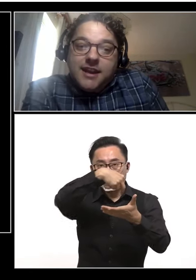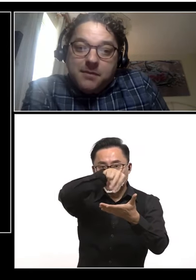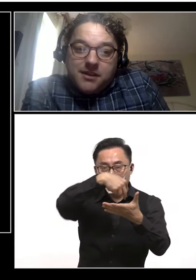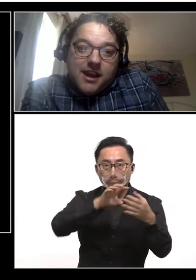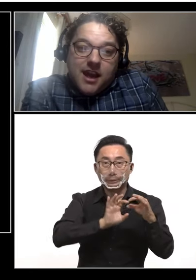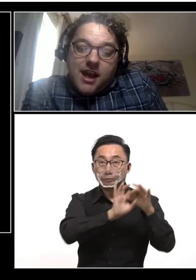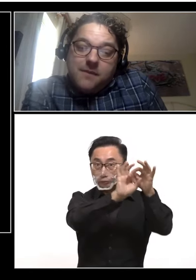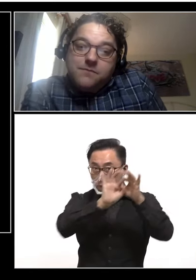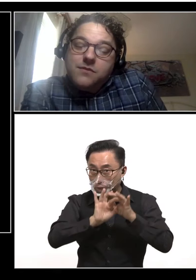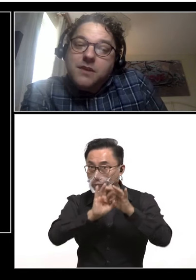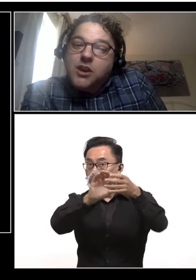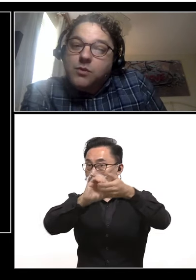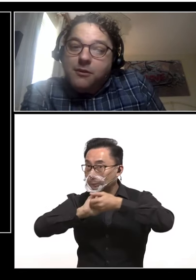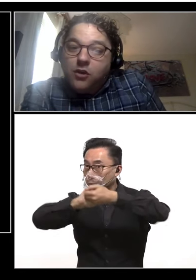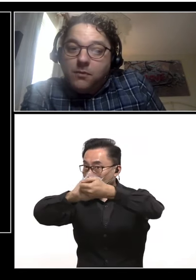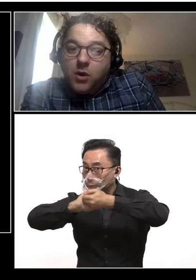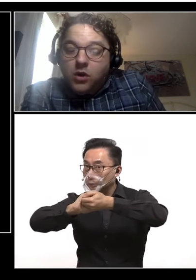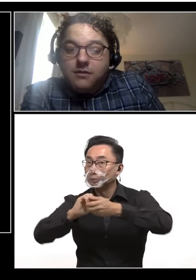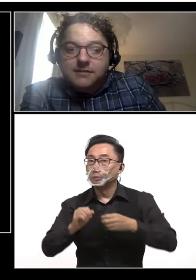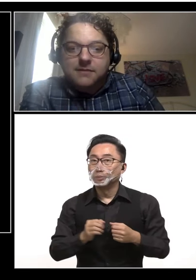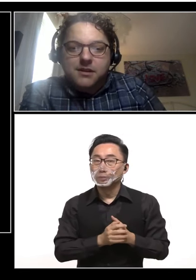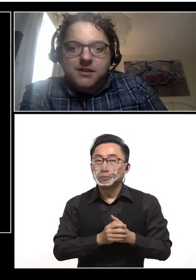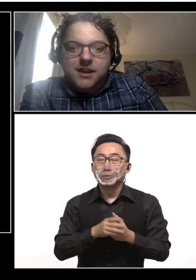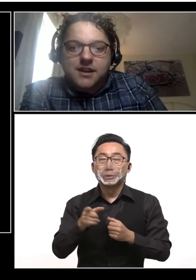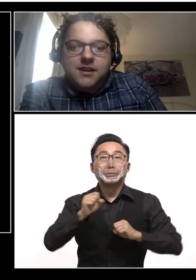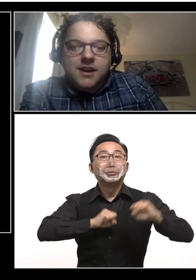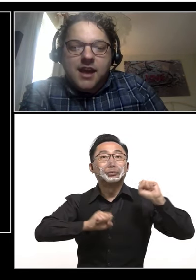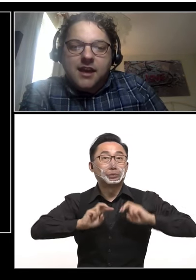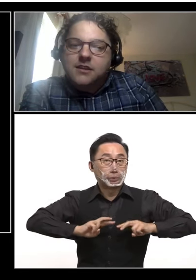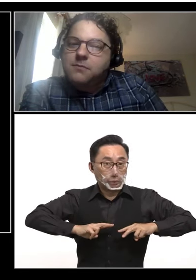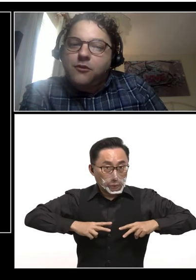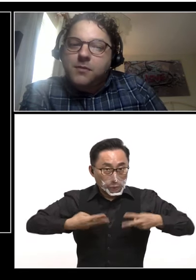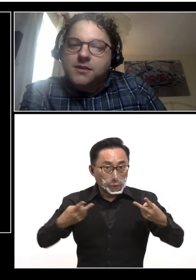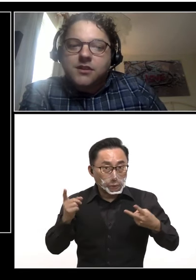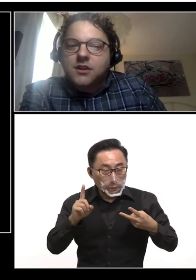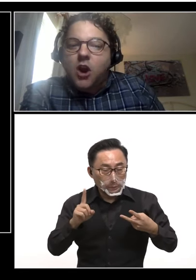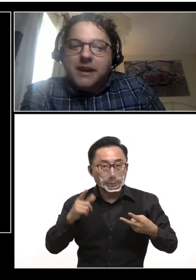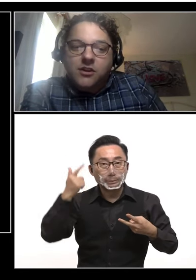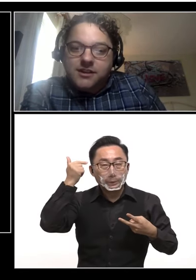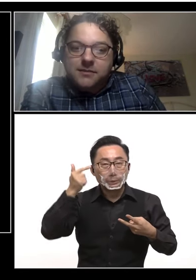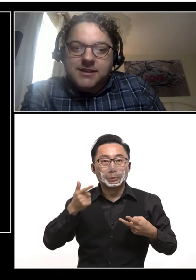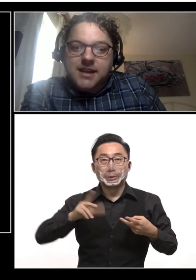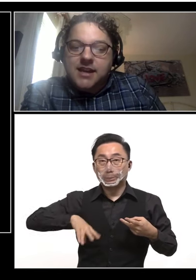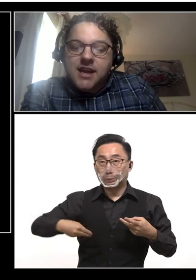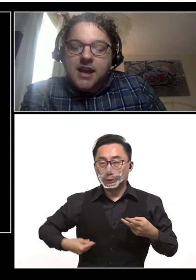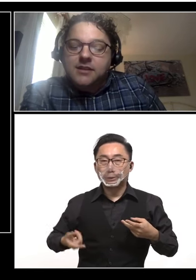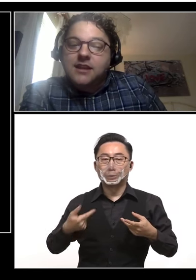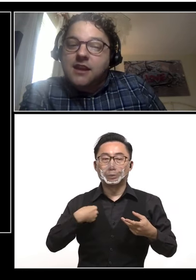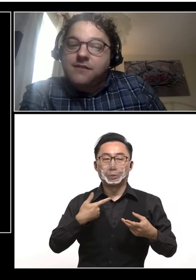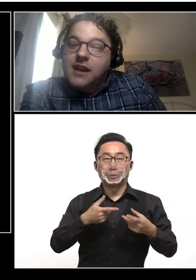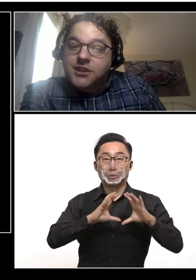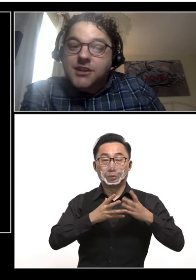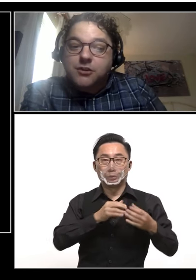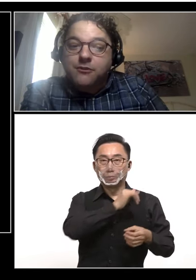in Cambodia because we perform all around Cambodia. Performers comment on disability, they